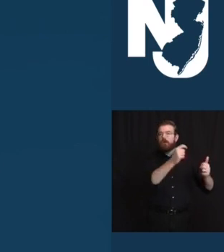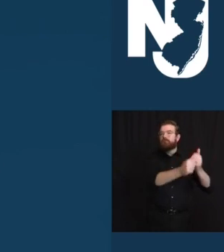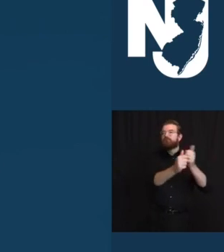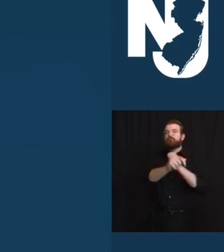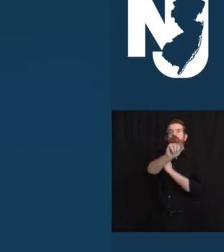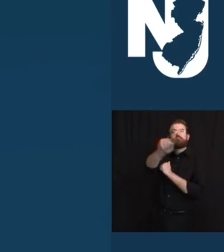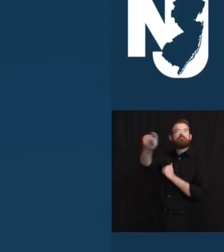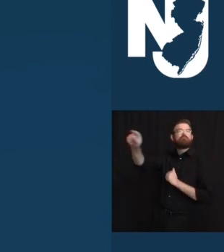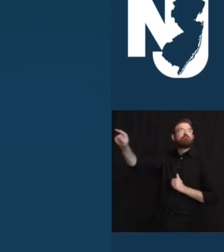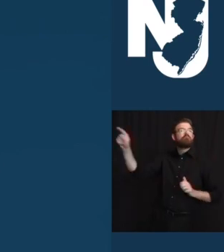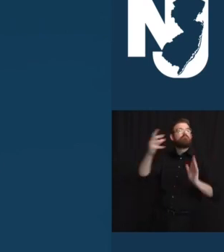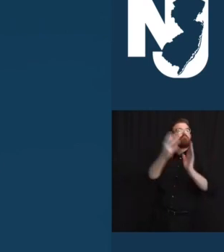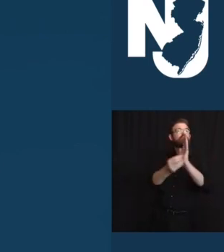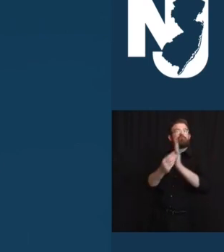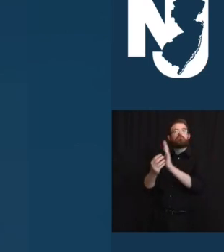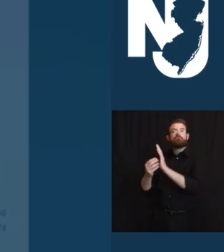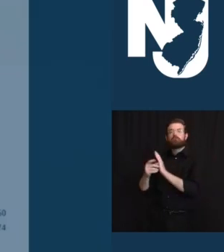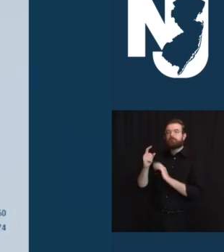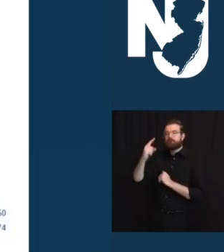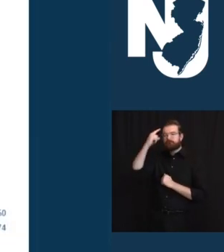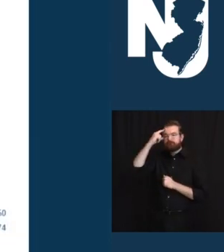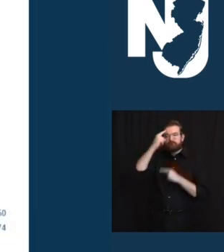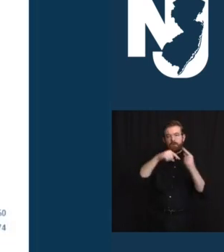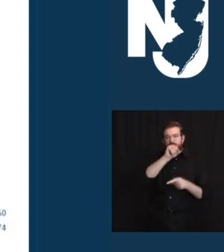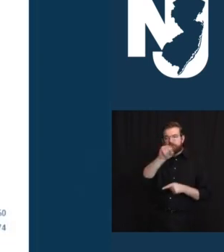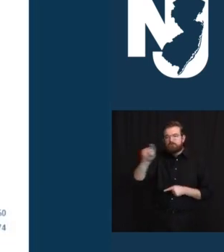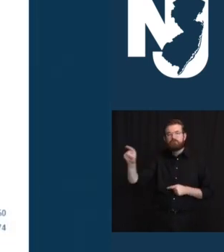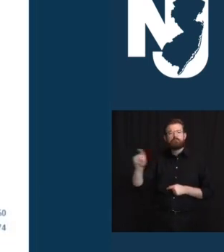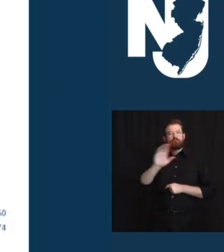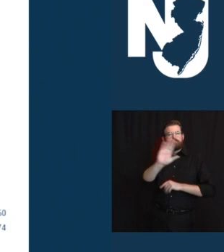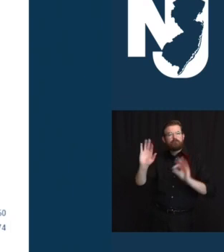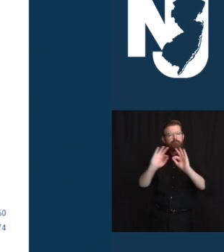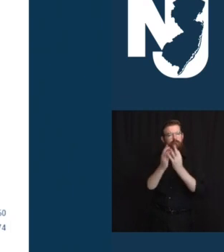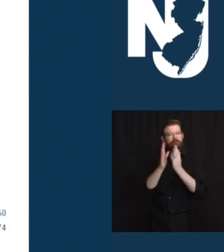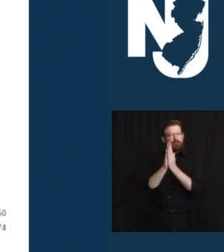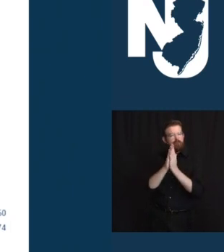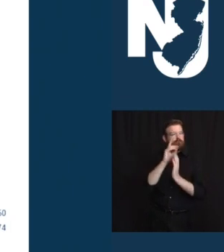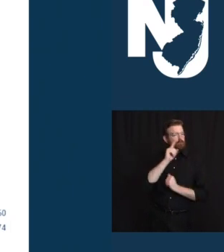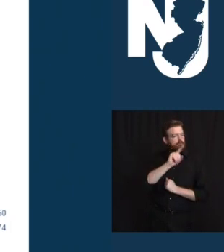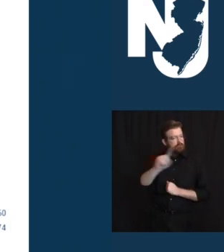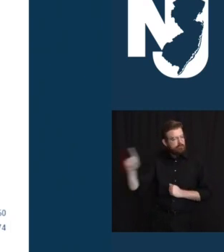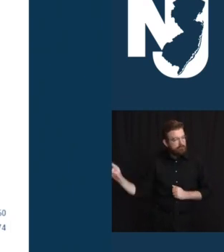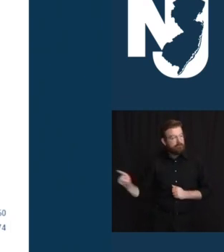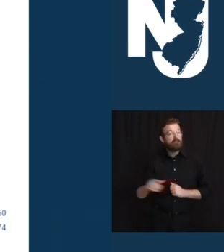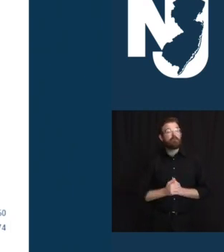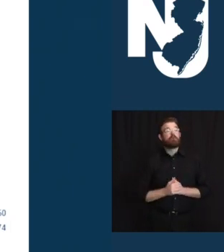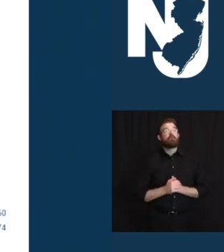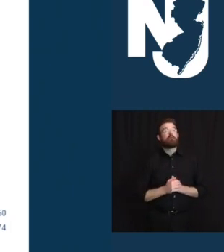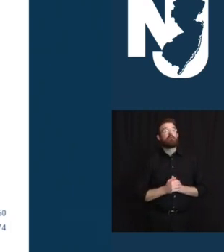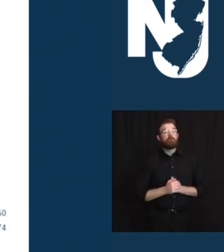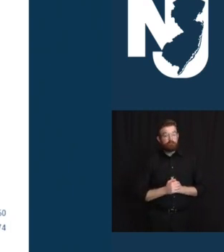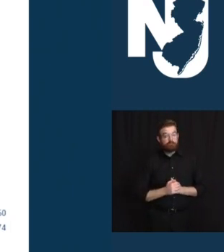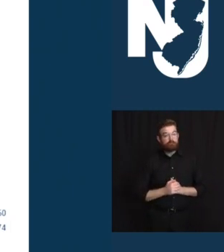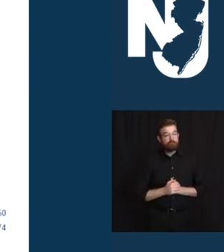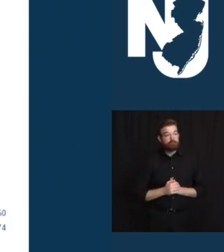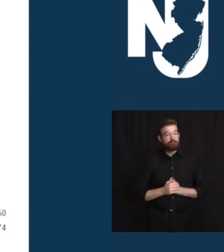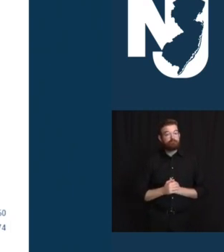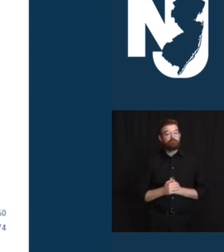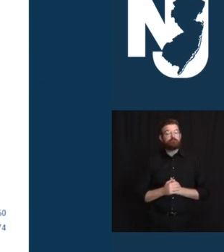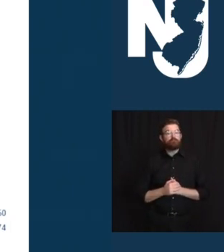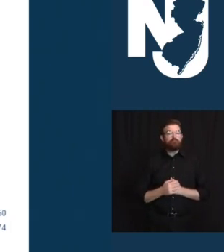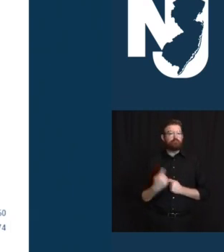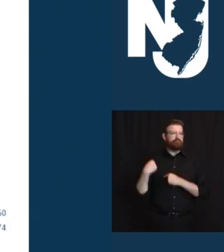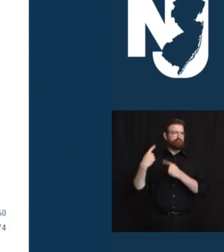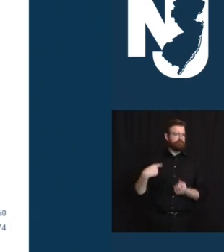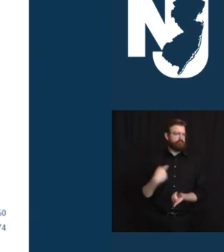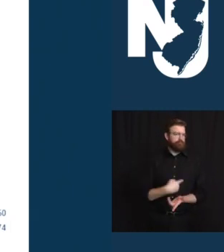Switching gears, if I may, I want to come back to a topic we have been discussing every week for the past couple of months, and which is incredibly important for our future,